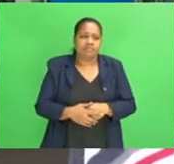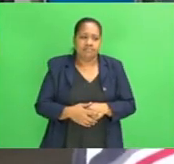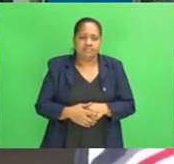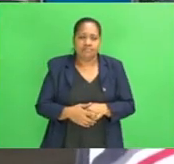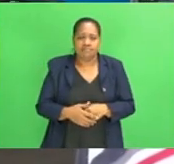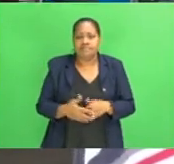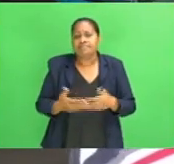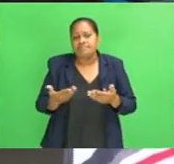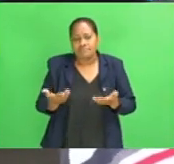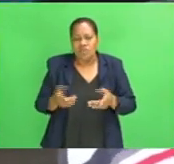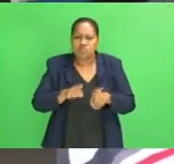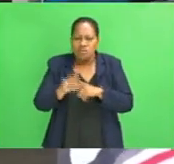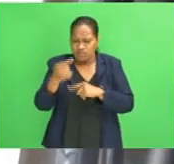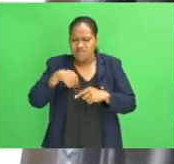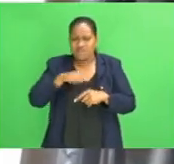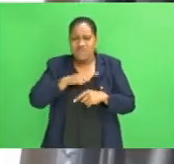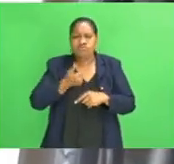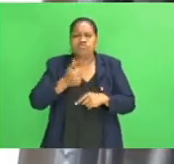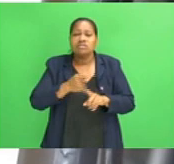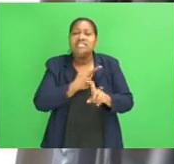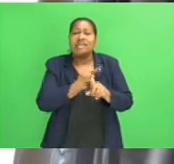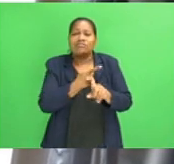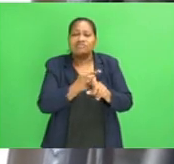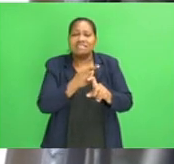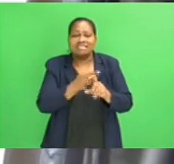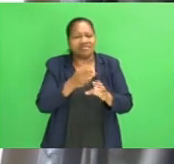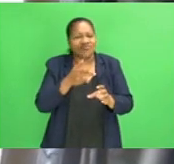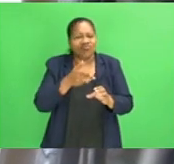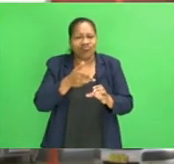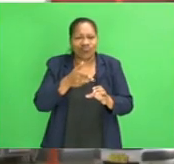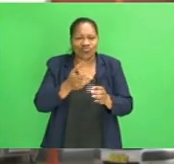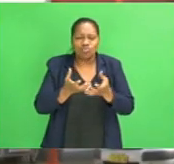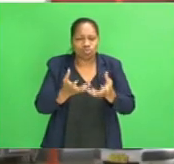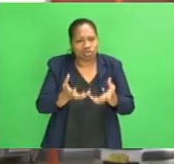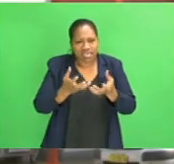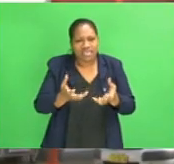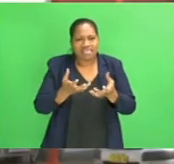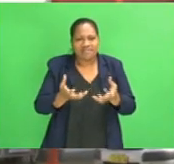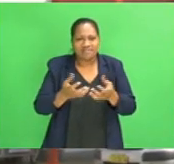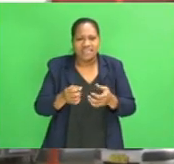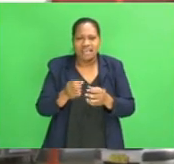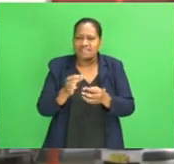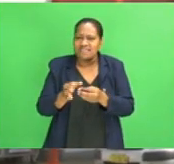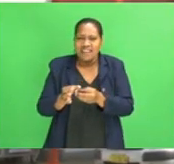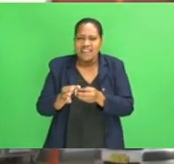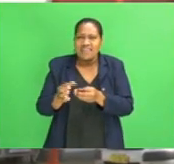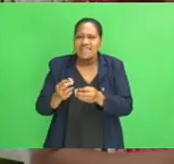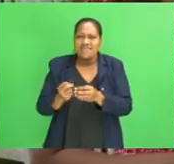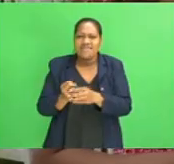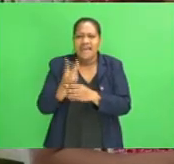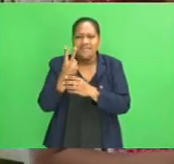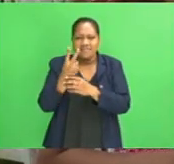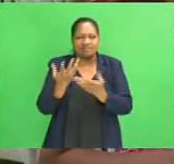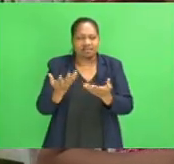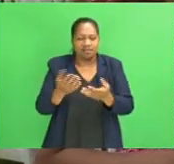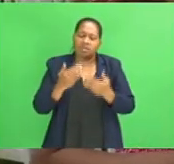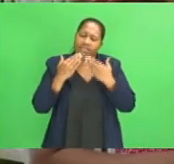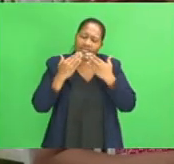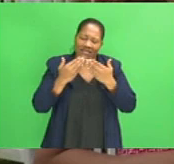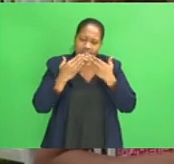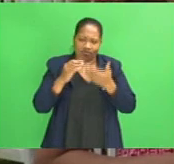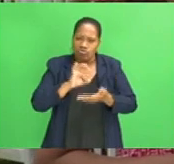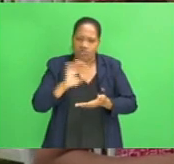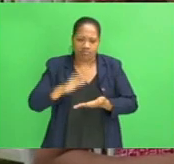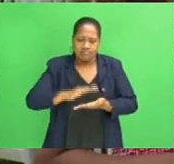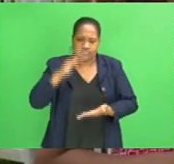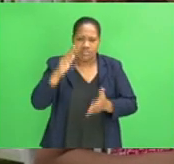Most of us use kerosene for cooking to even benzene light, and I am thankful the price in kerosene did not increase. The FCCC will conduct